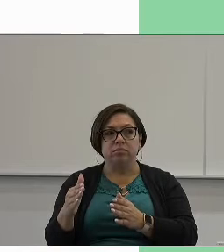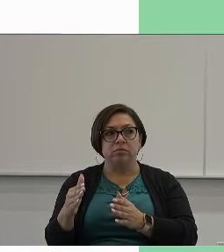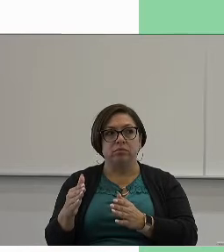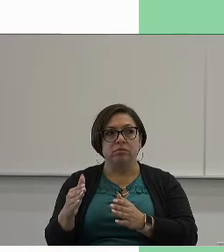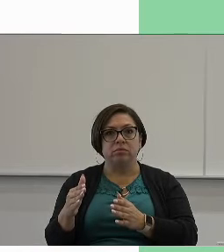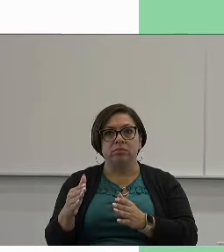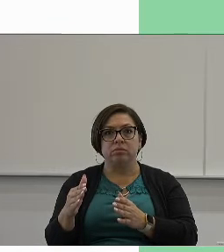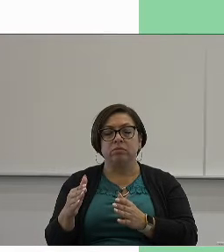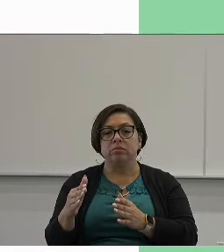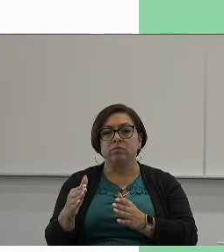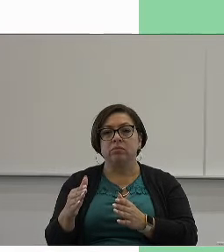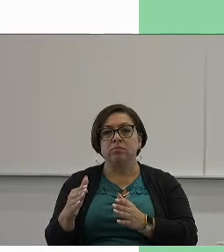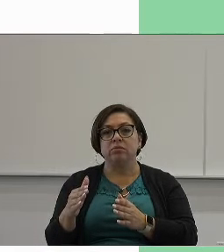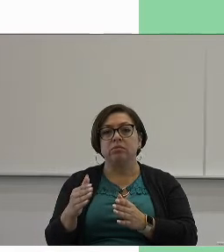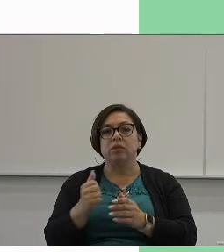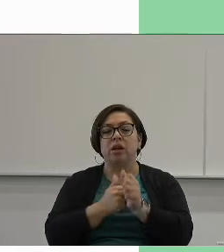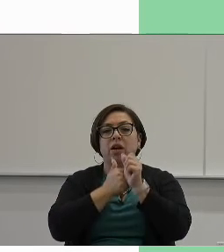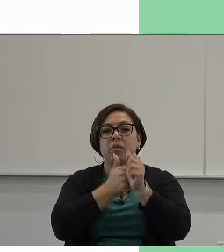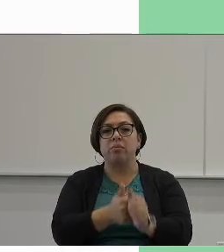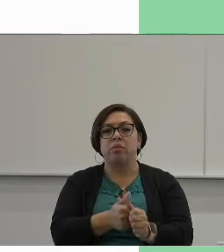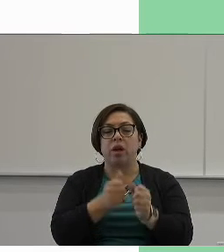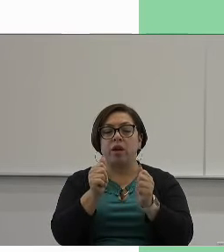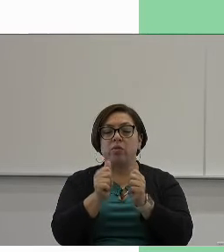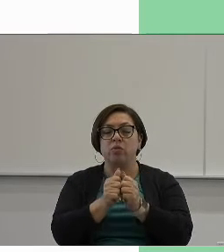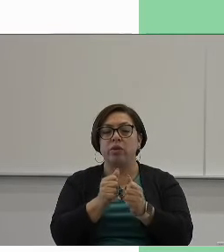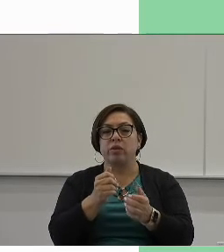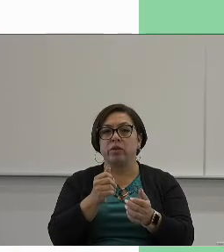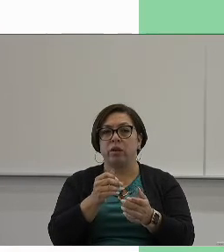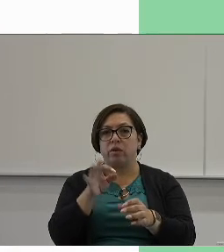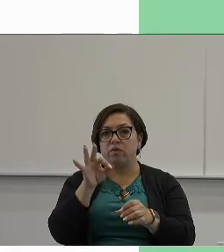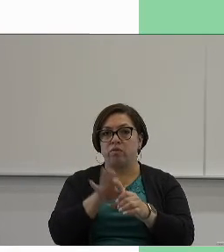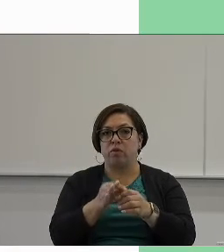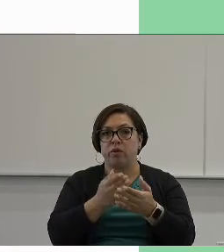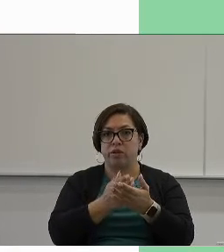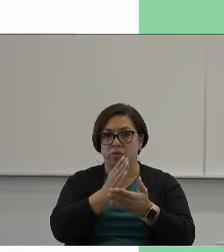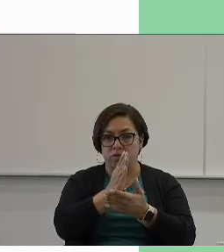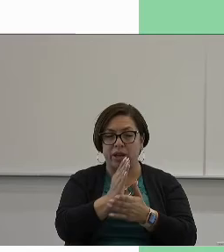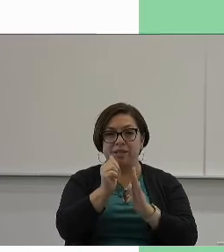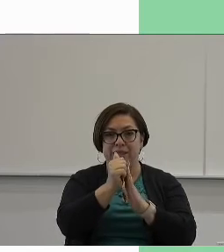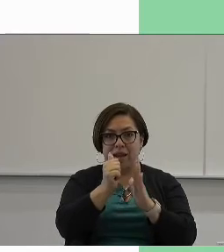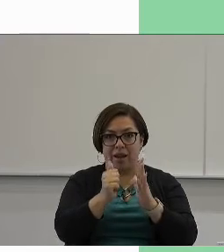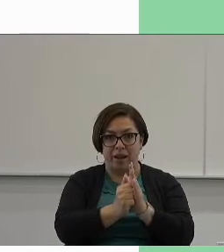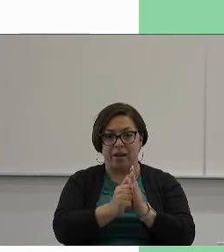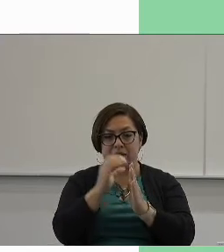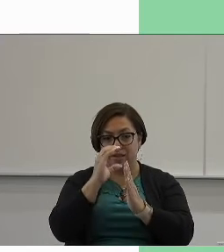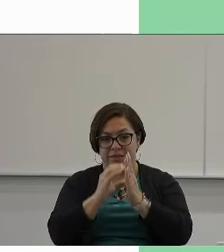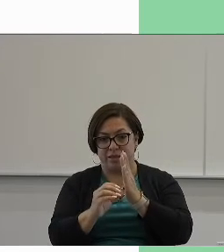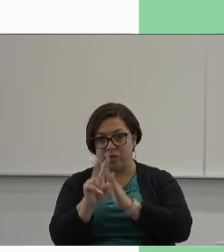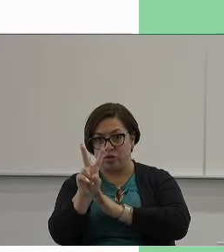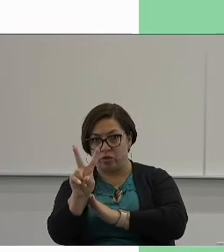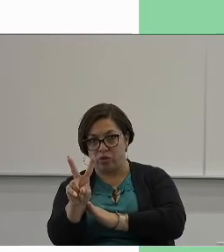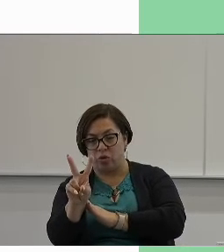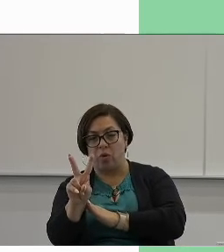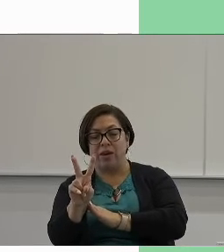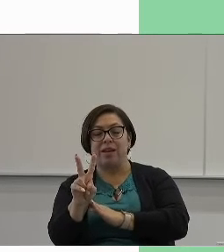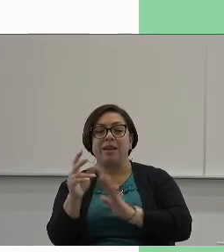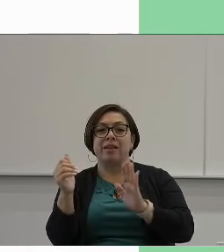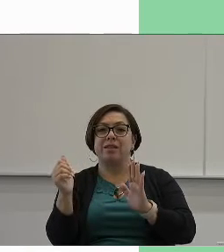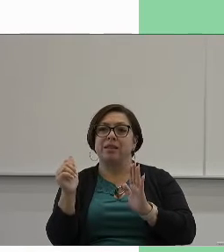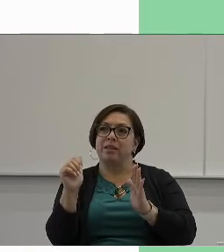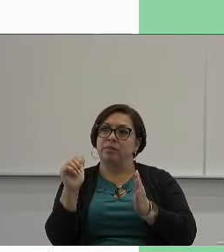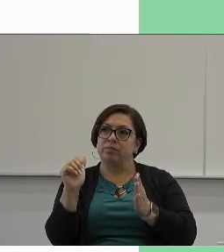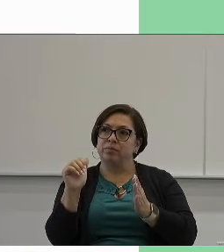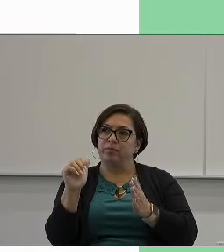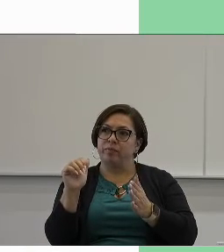with the Voting Rights Act. And in particular, we are looking at Section 2 of the Voting Rights Act, which is an anti-discrimination provision